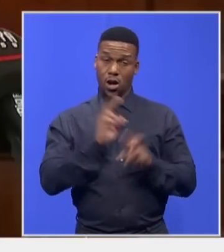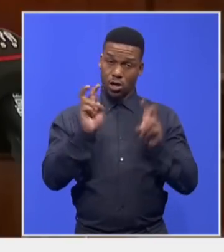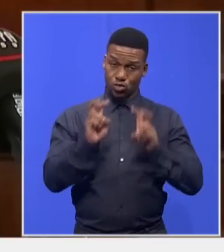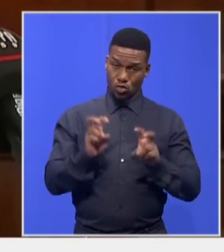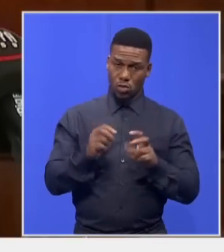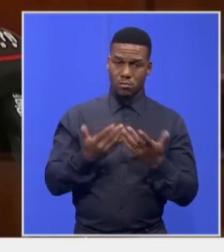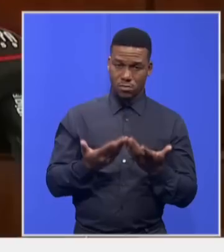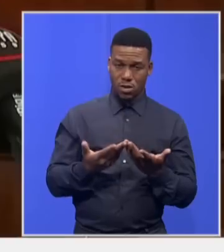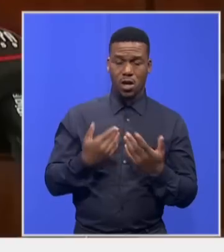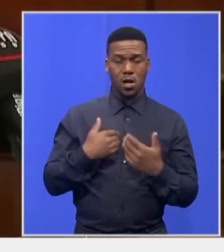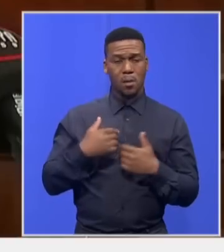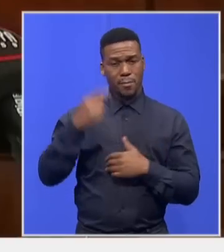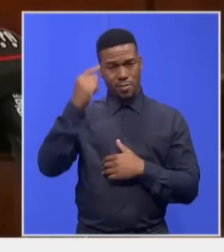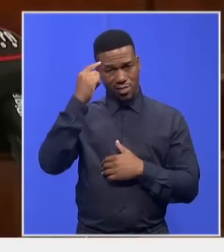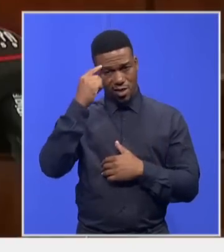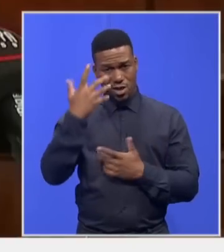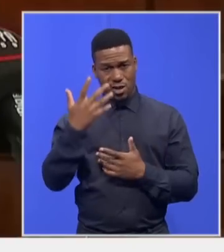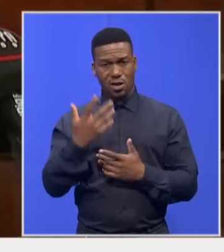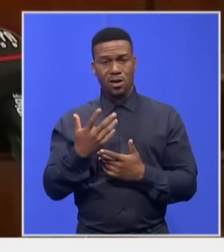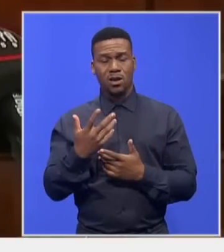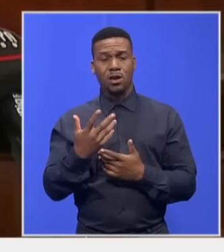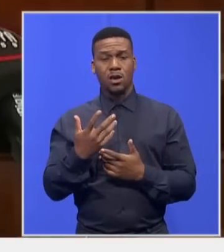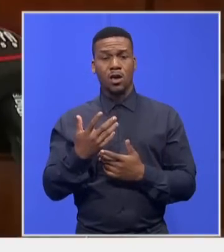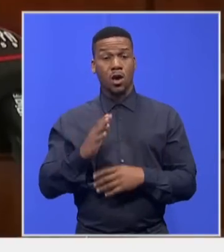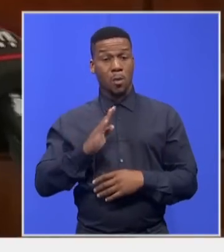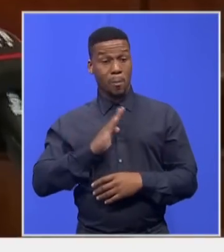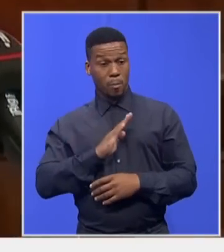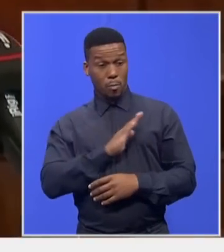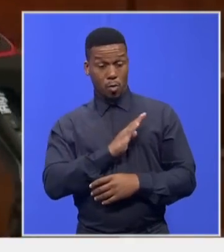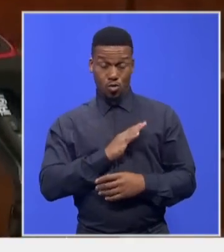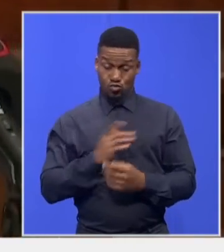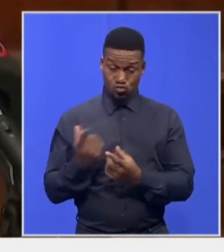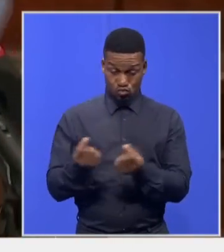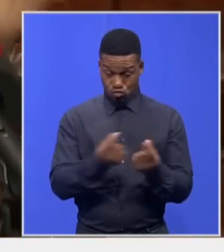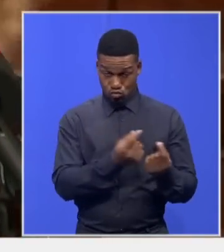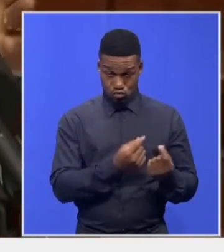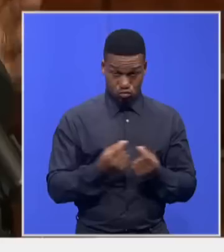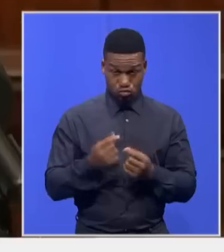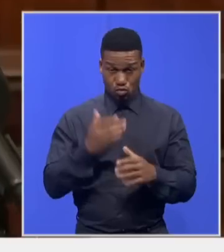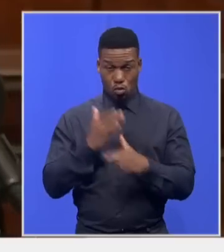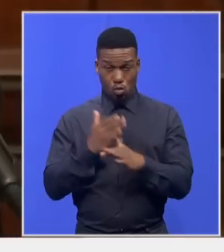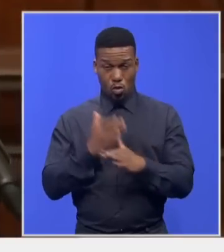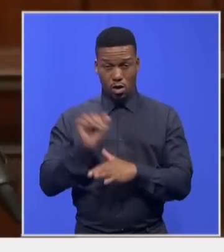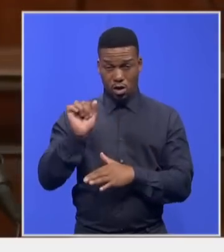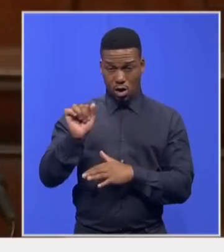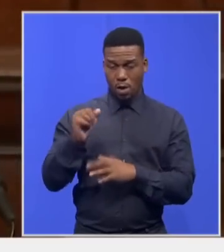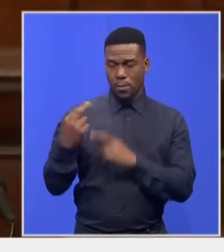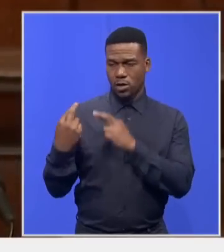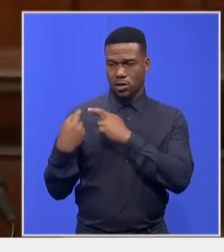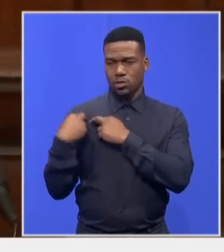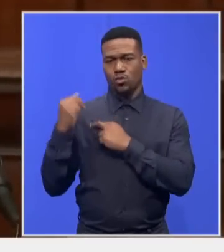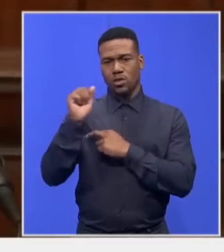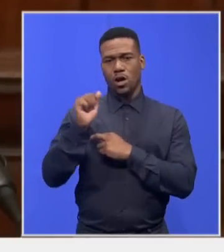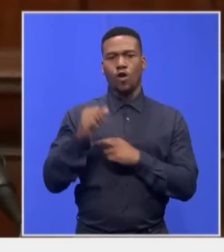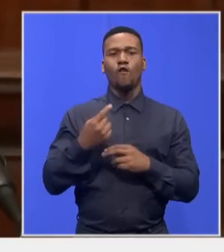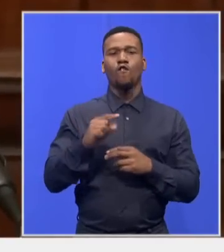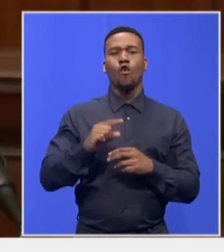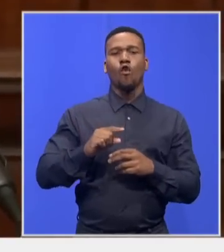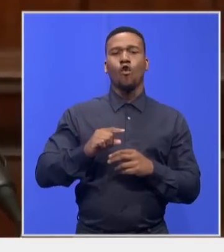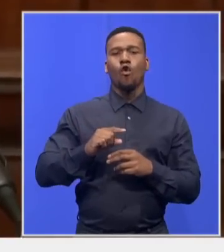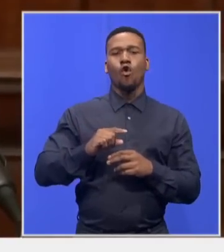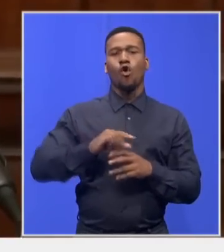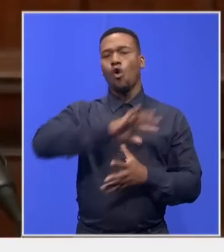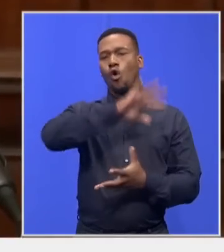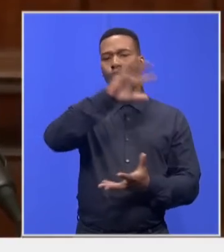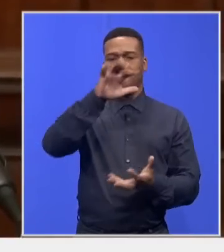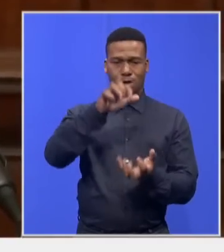whilst the board performs the fiduciary duties, responsibilities, responsible for the overall strategy of Eskom,